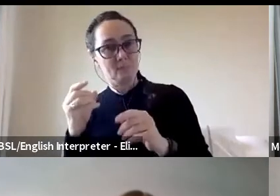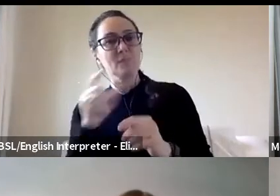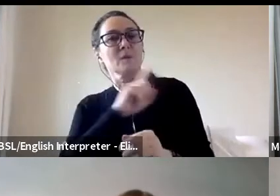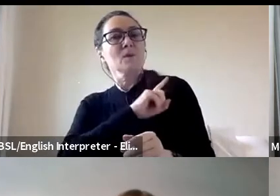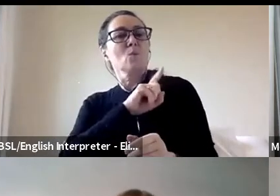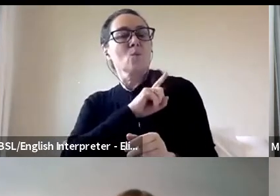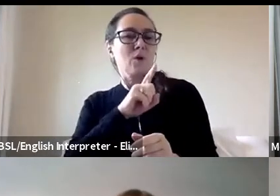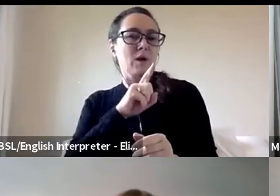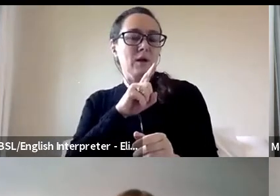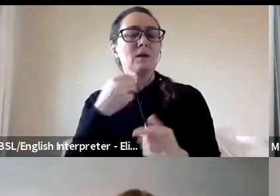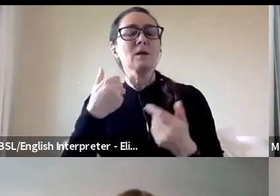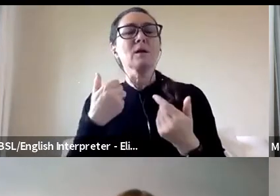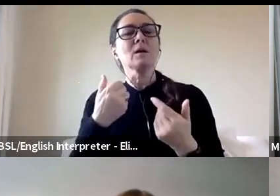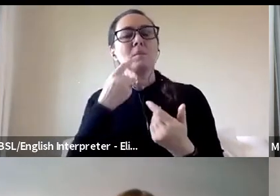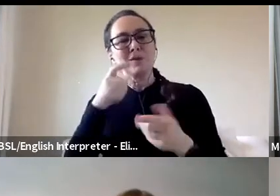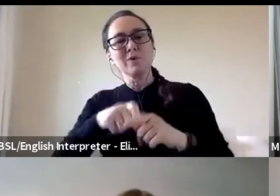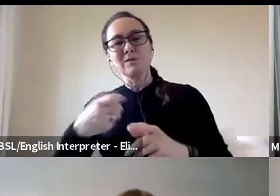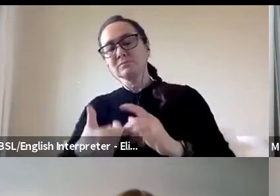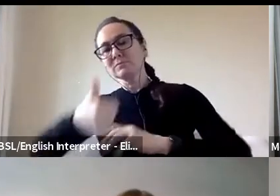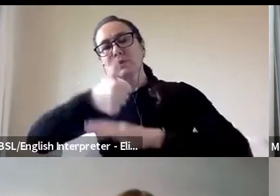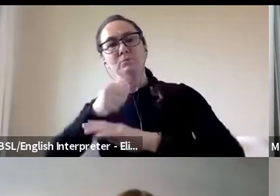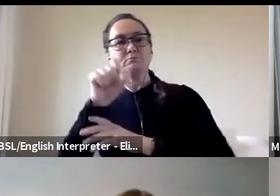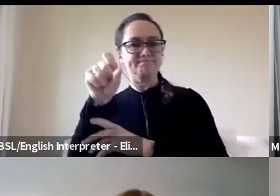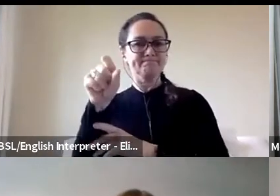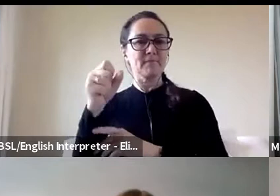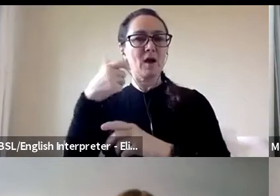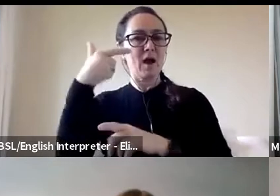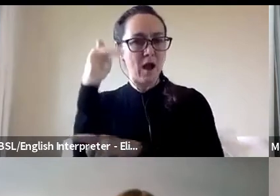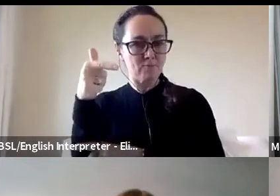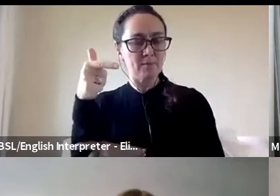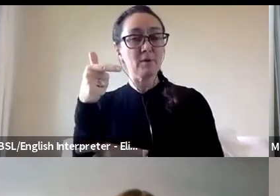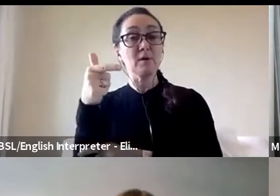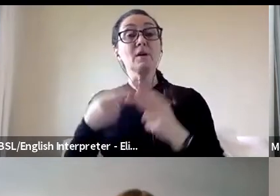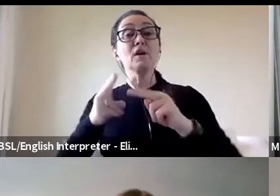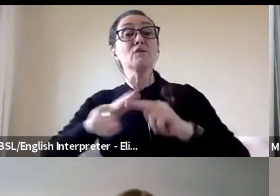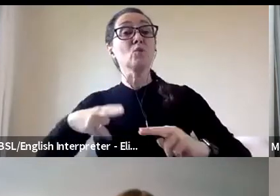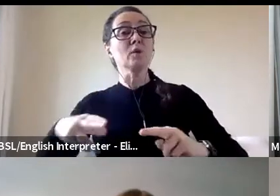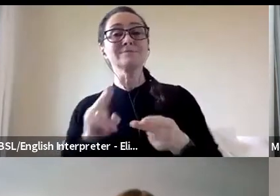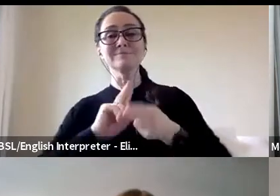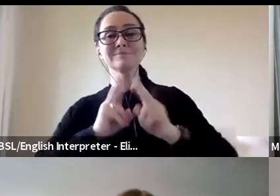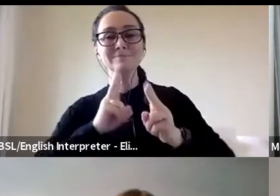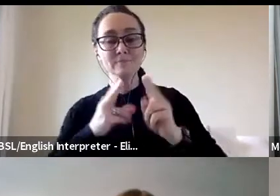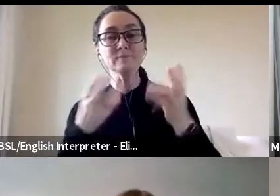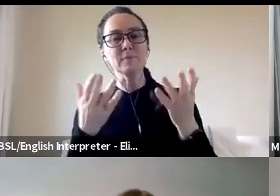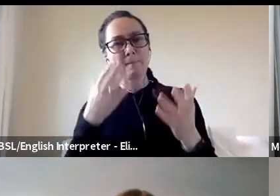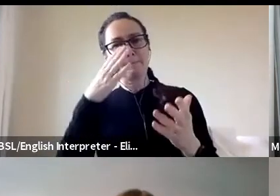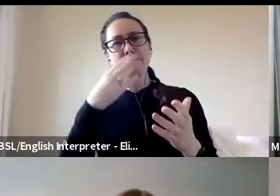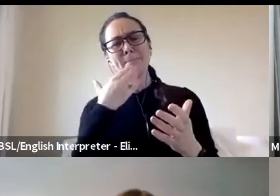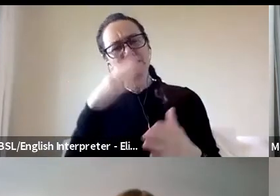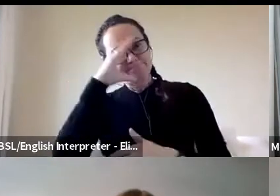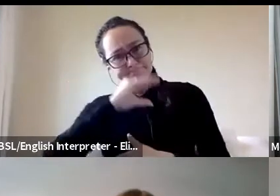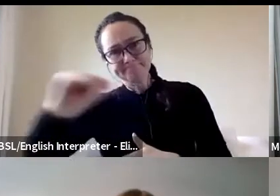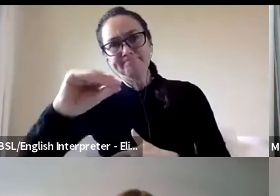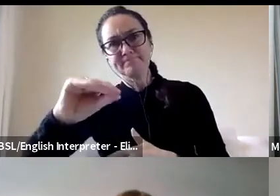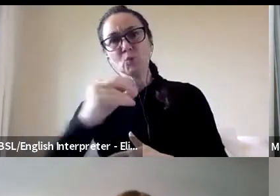yourself to be heard. If you would like to submit a question through a BSL interpreter, please let us know in the Q&A